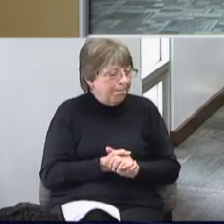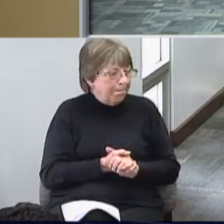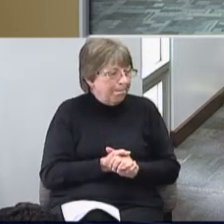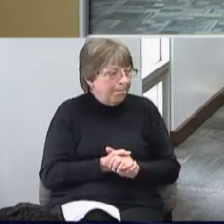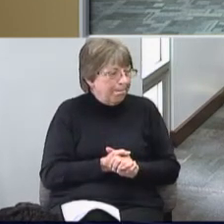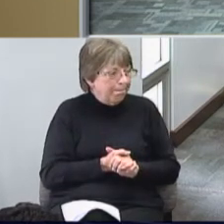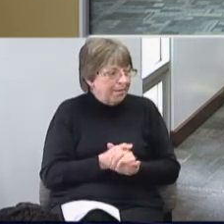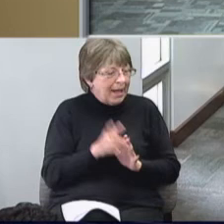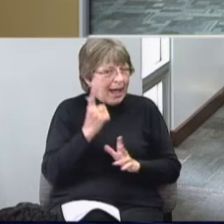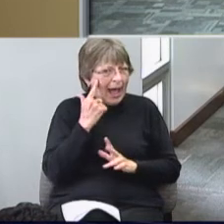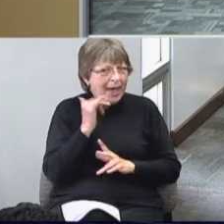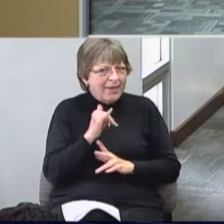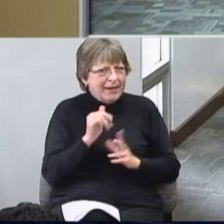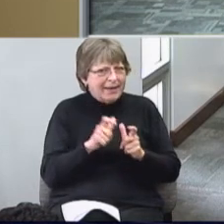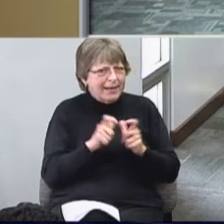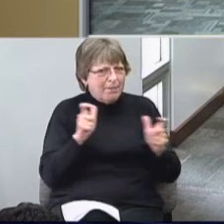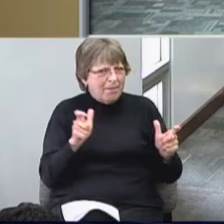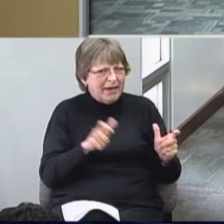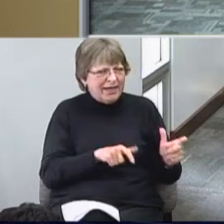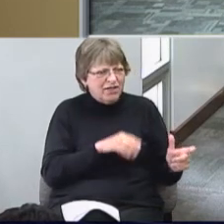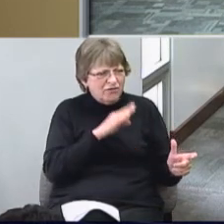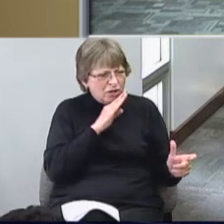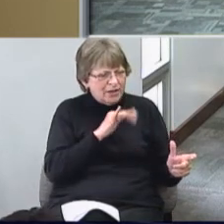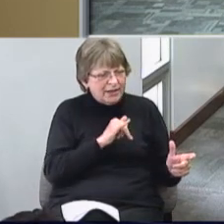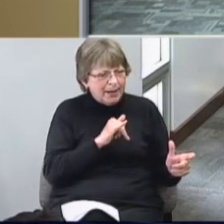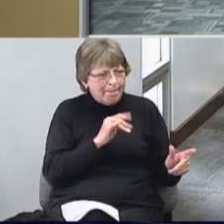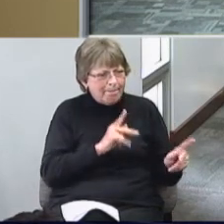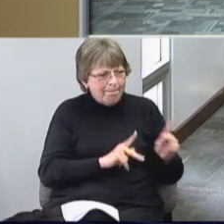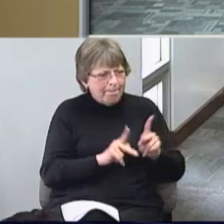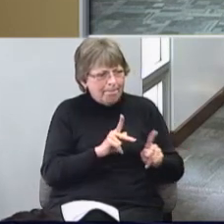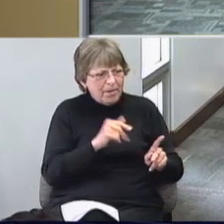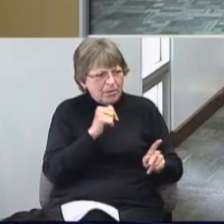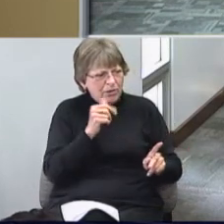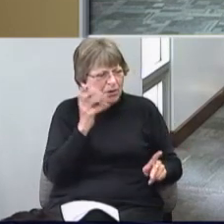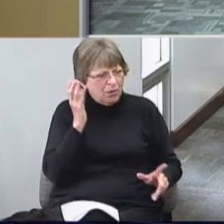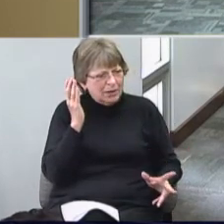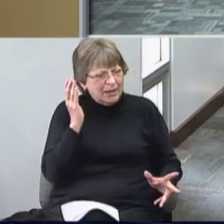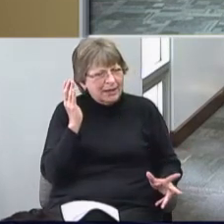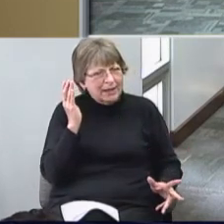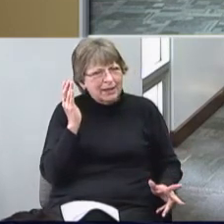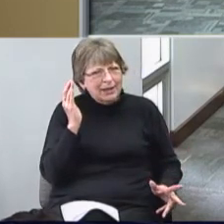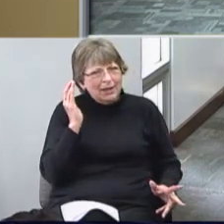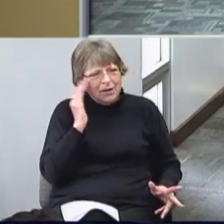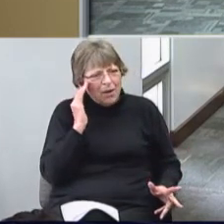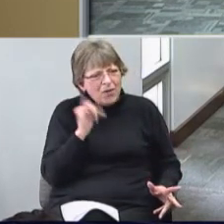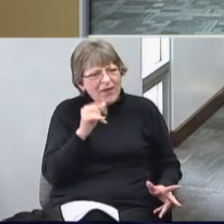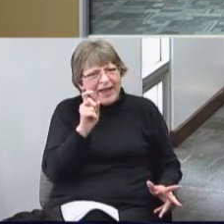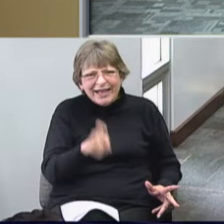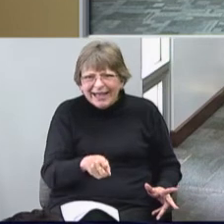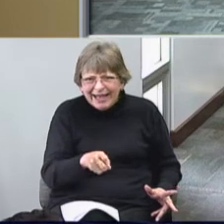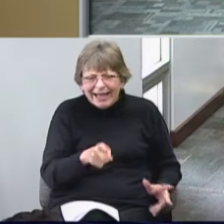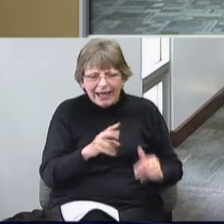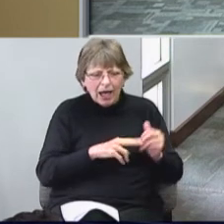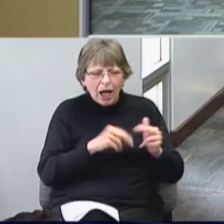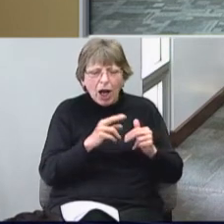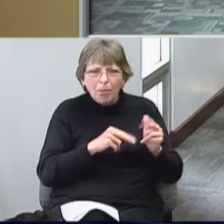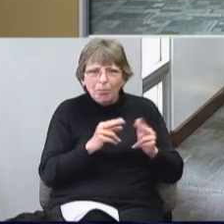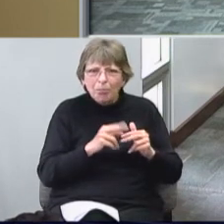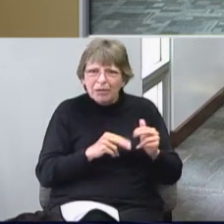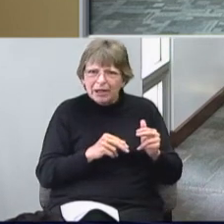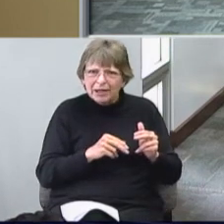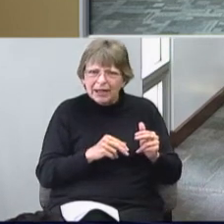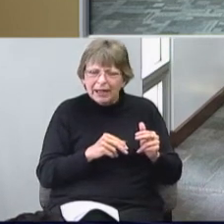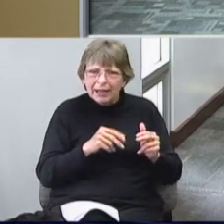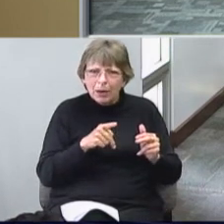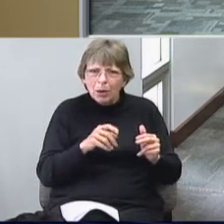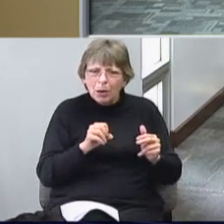I think that's my biggest frustration, that people don't seem to know that they have to get a building permit to do this